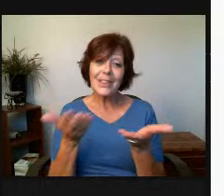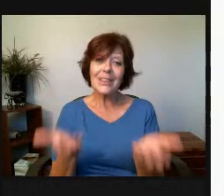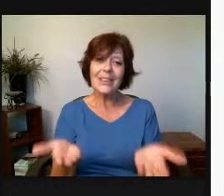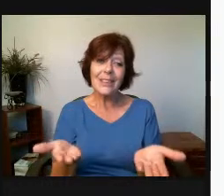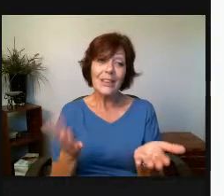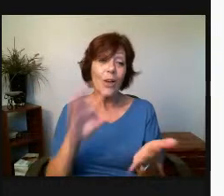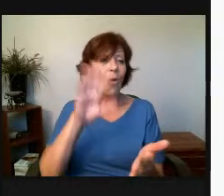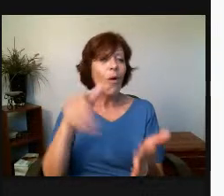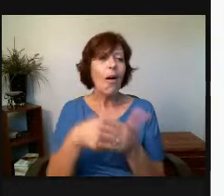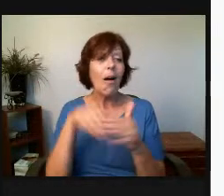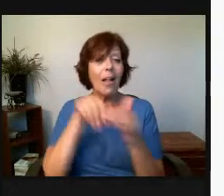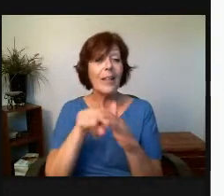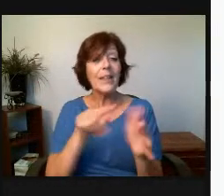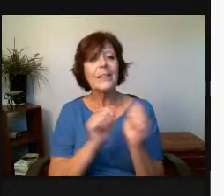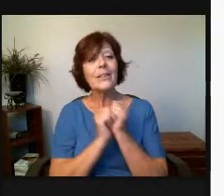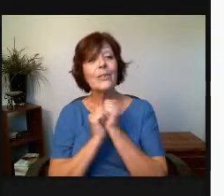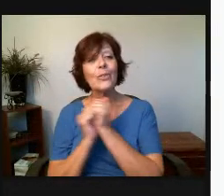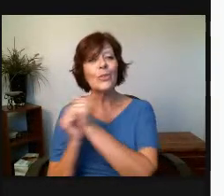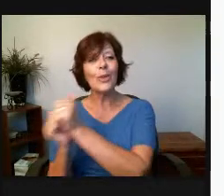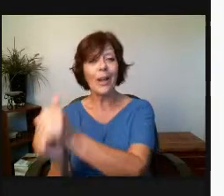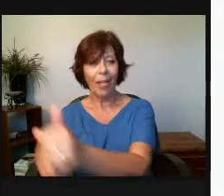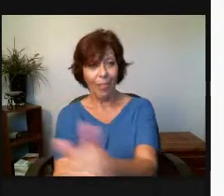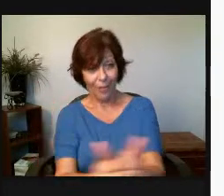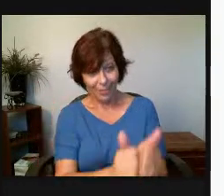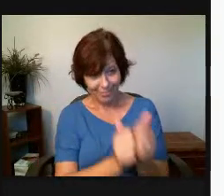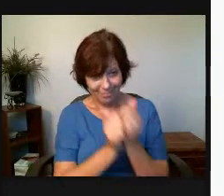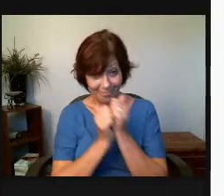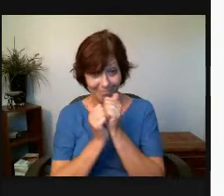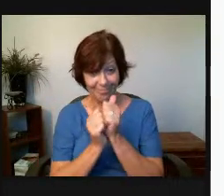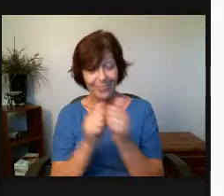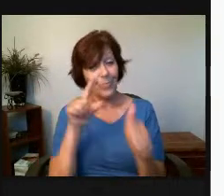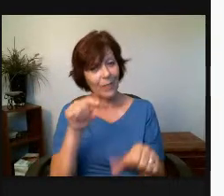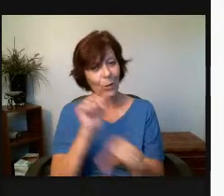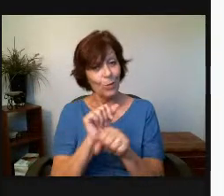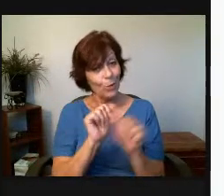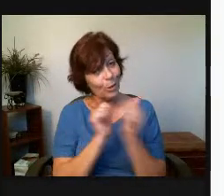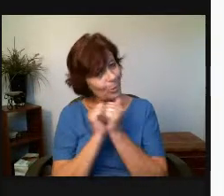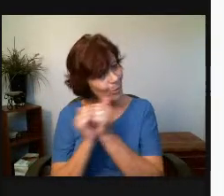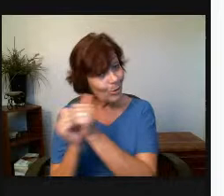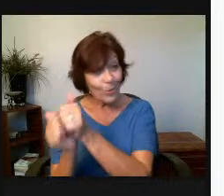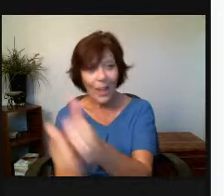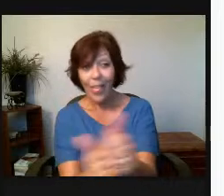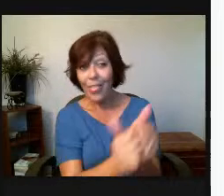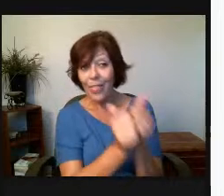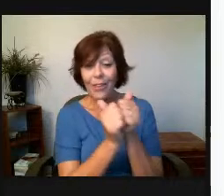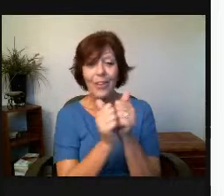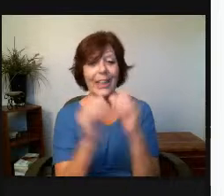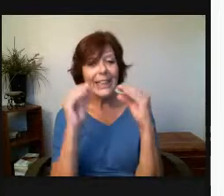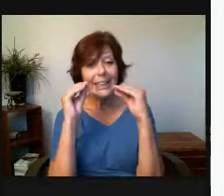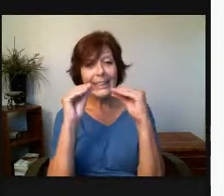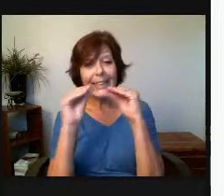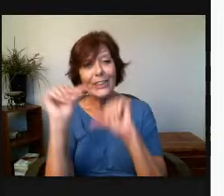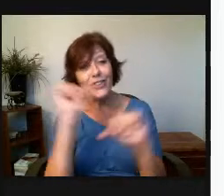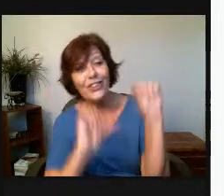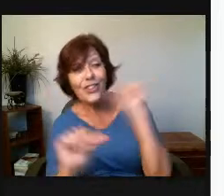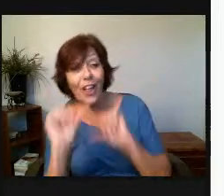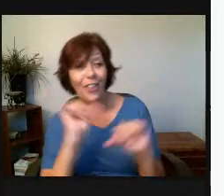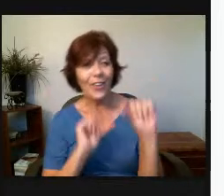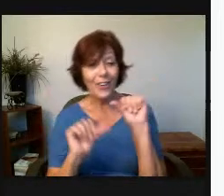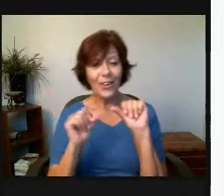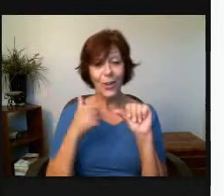we're all in this together. We all have to work together. We all have to teach each other. We are learning